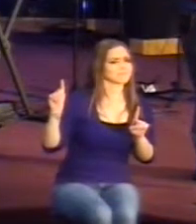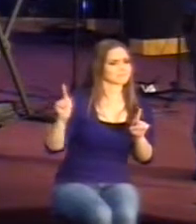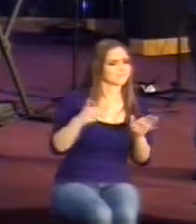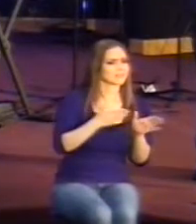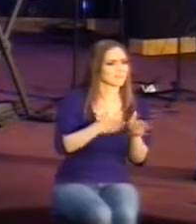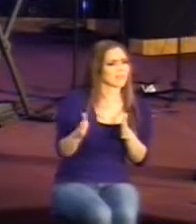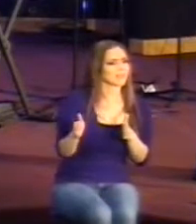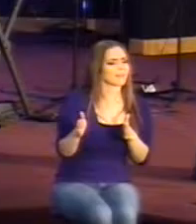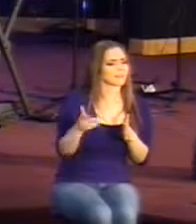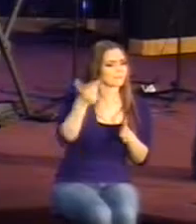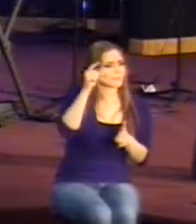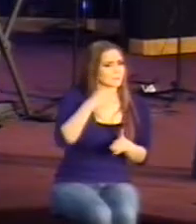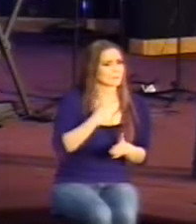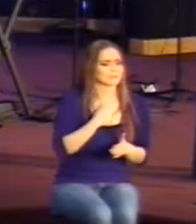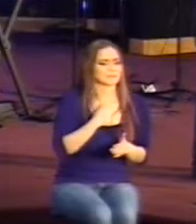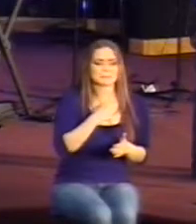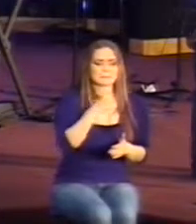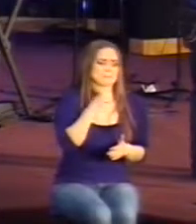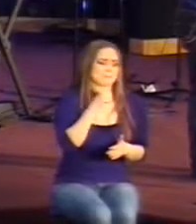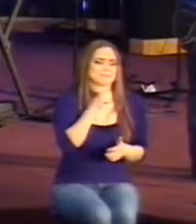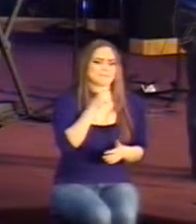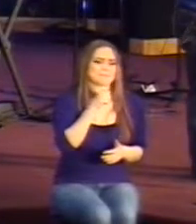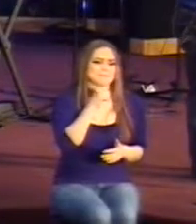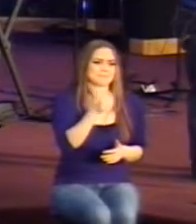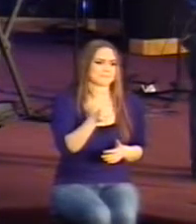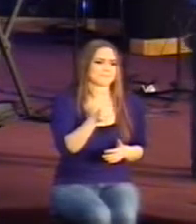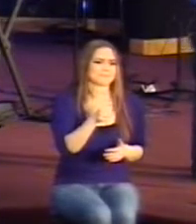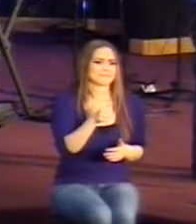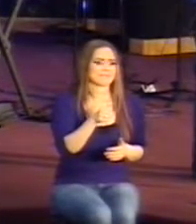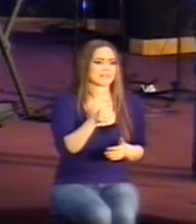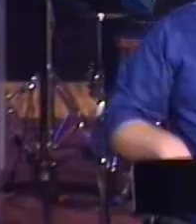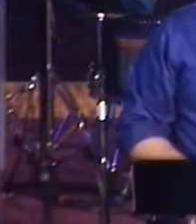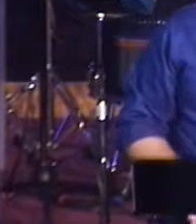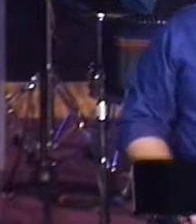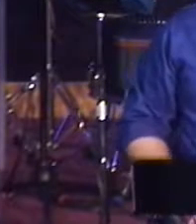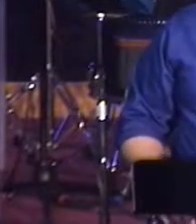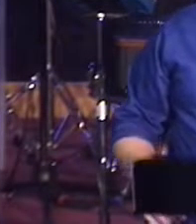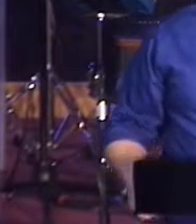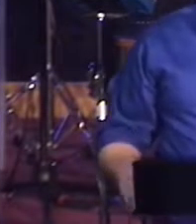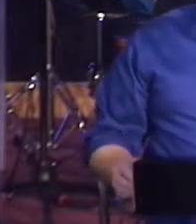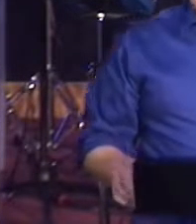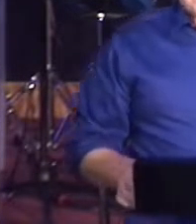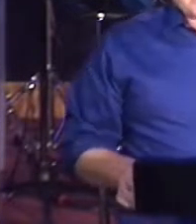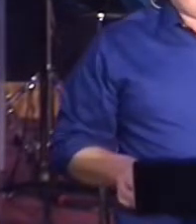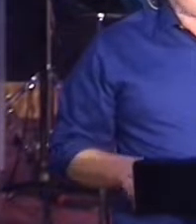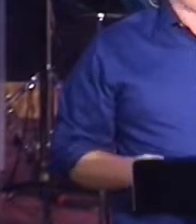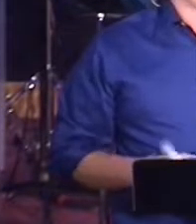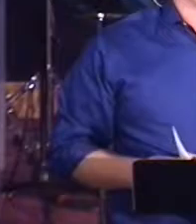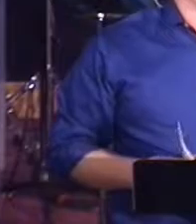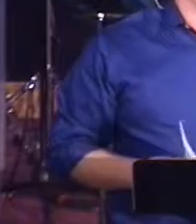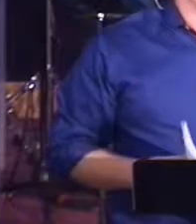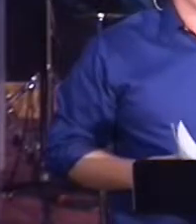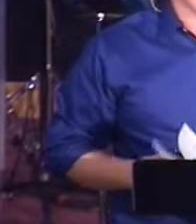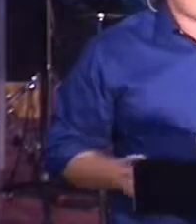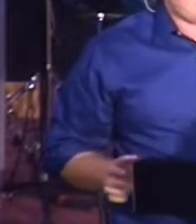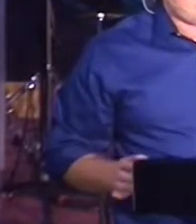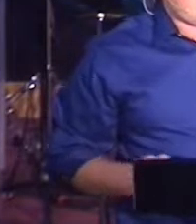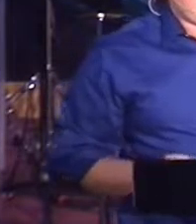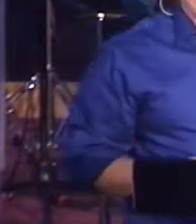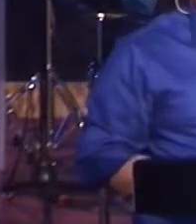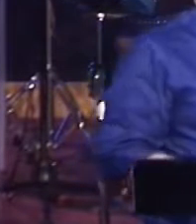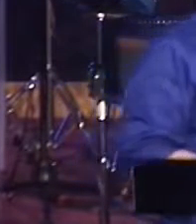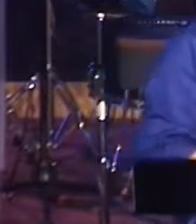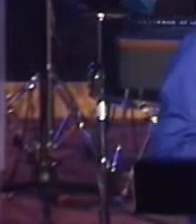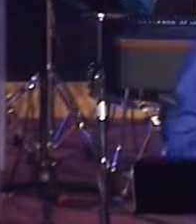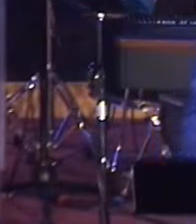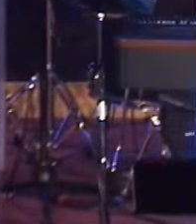in reality, I was just taking another turn that would bring me right back to the destination that God had in store for me.